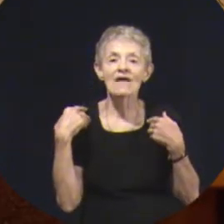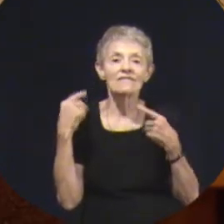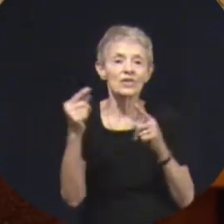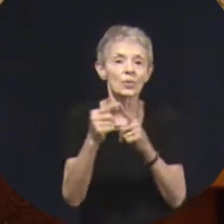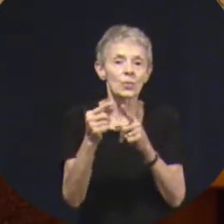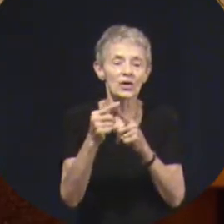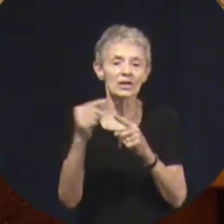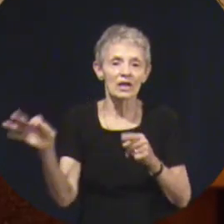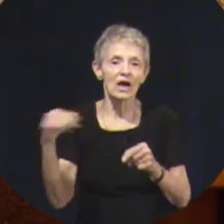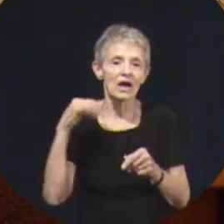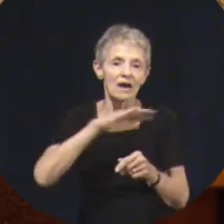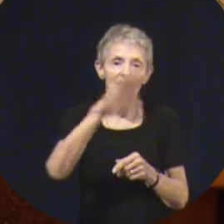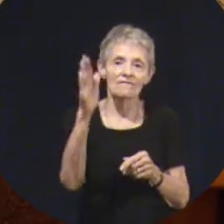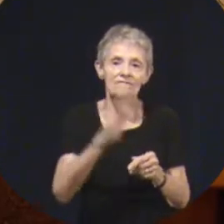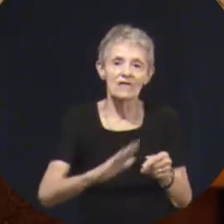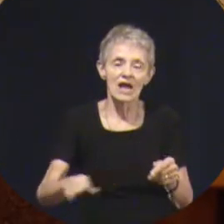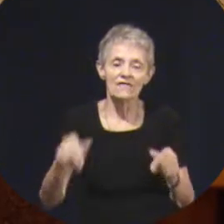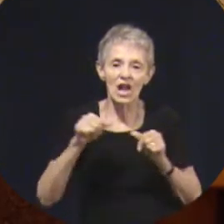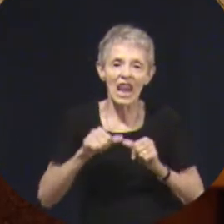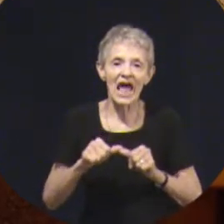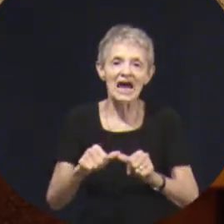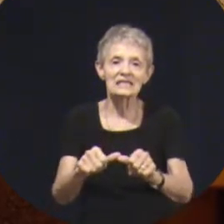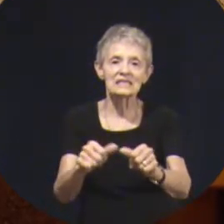of everlasting